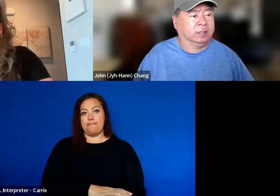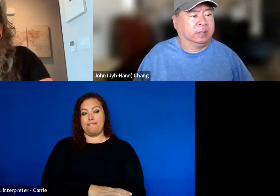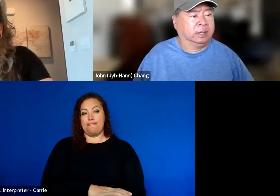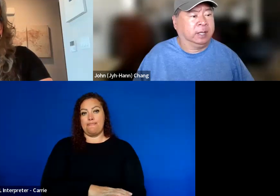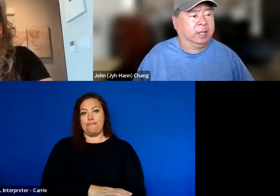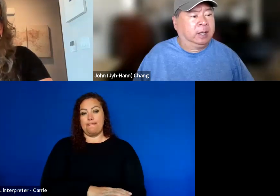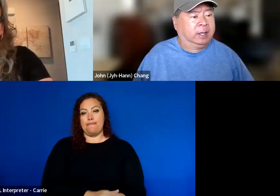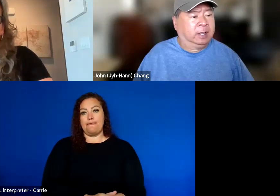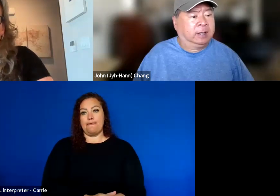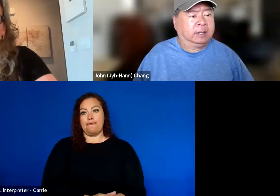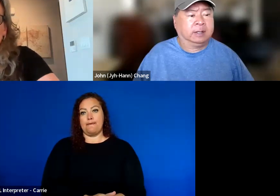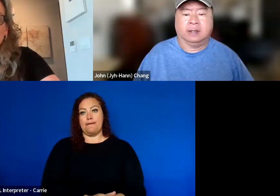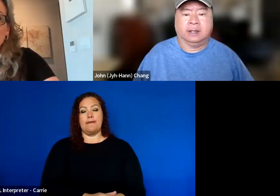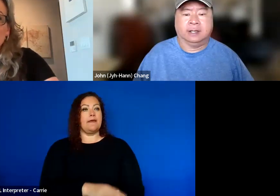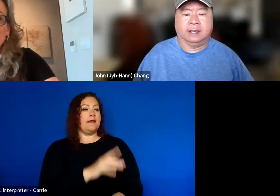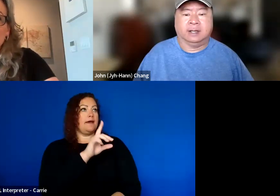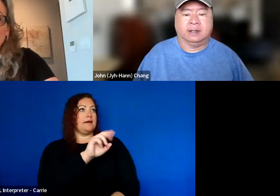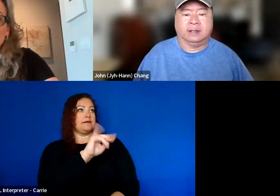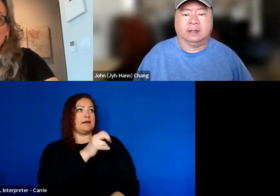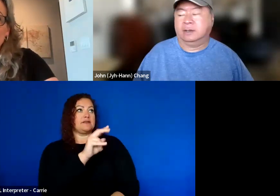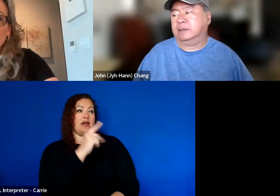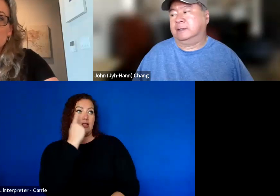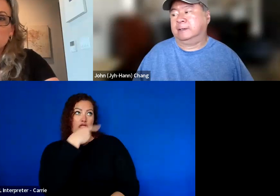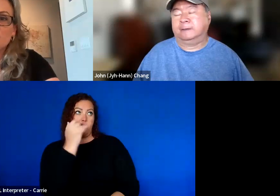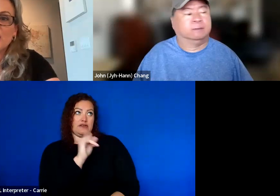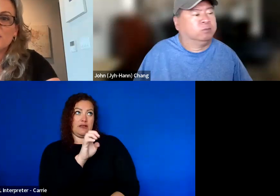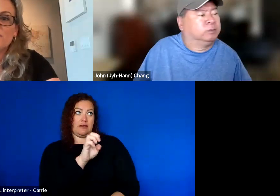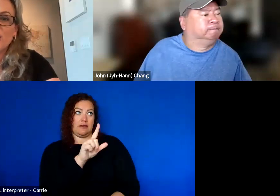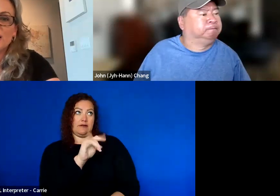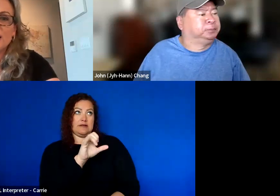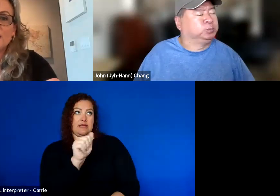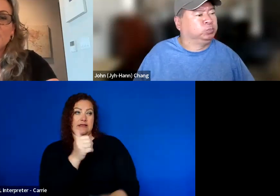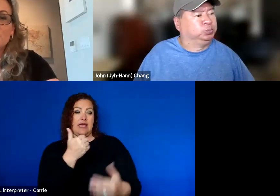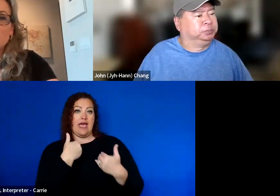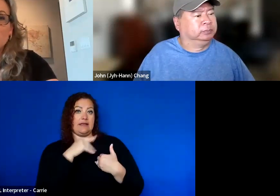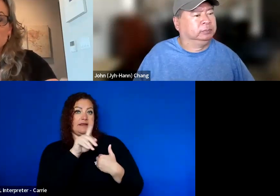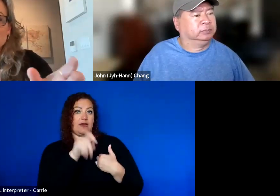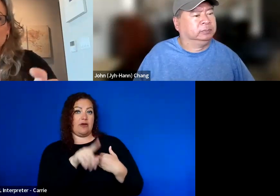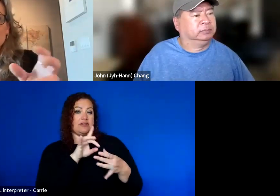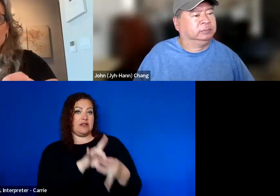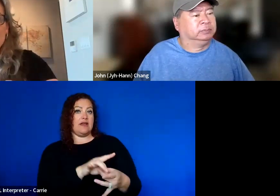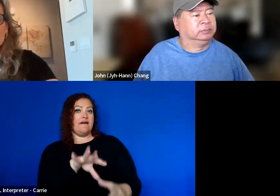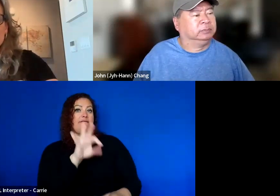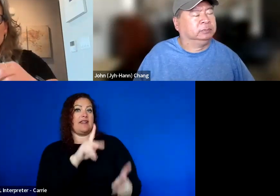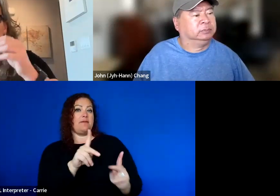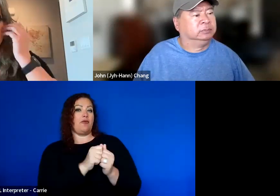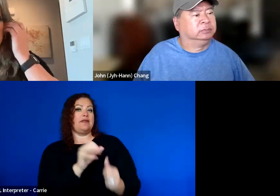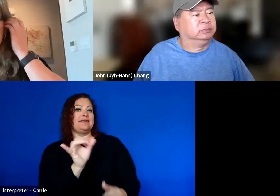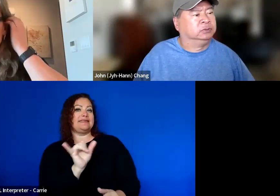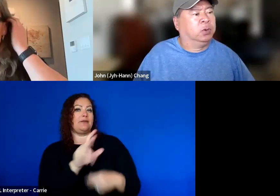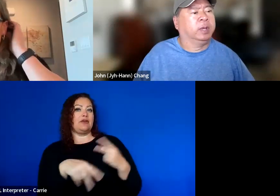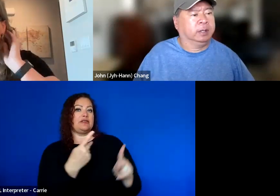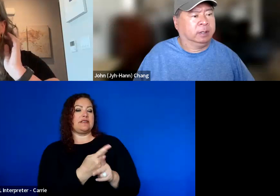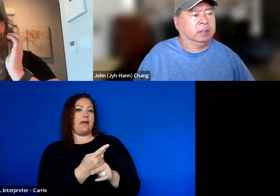Uh, Dr. John, it looks like Eliza had a question about finding people with a similar type of spinal